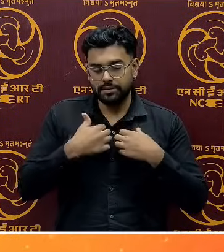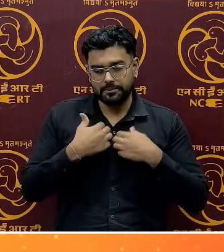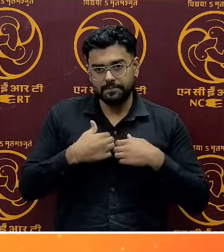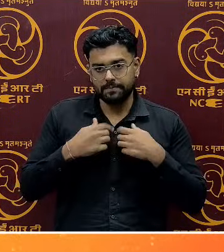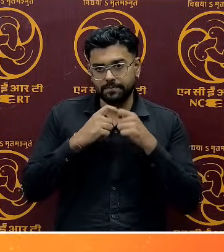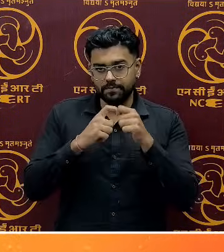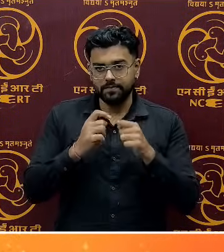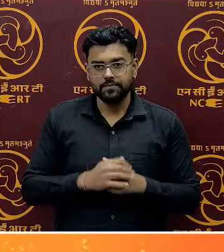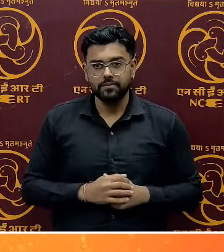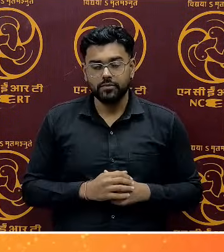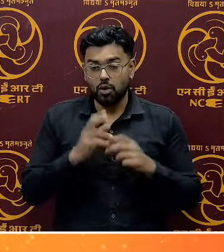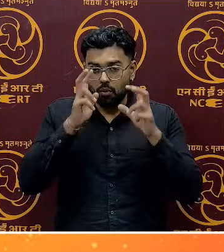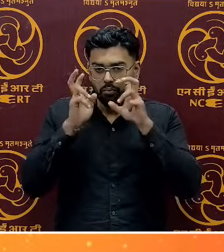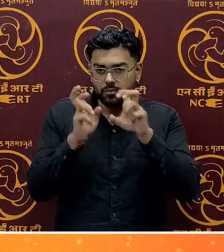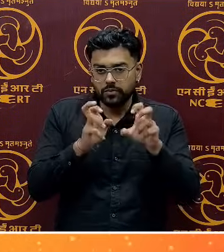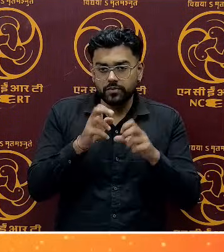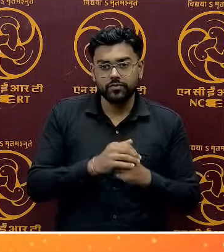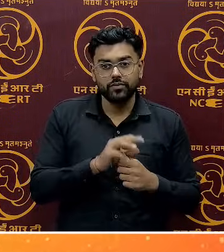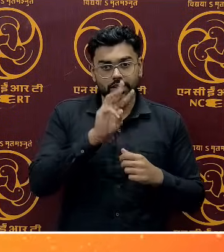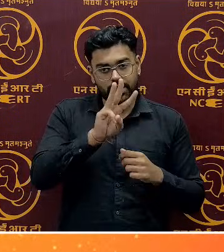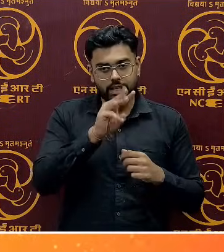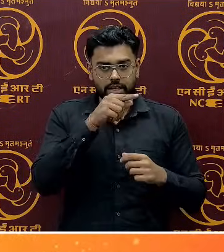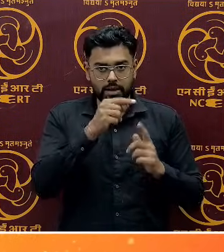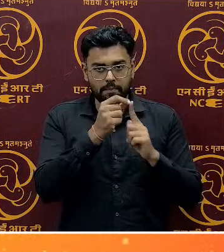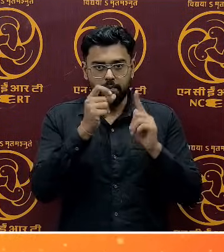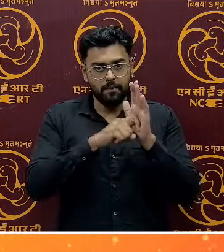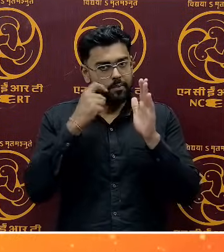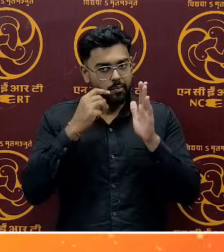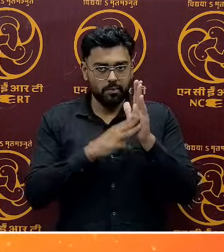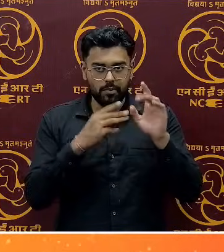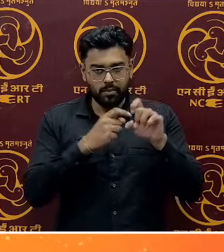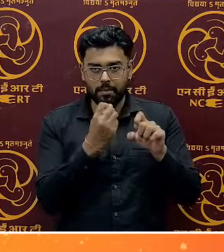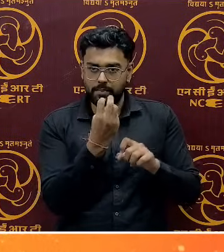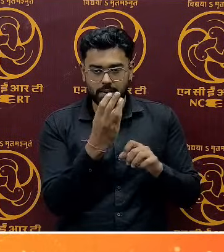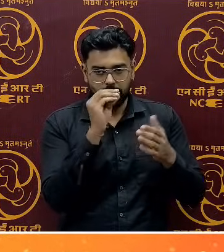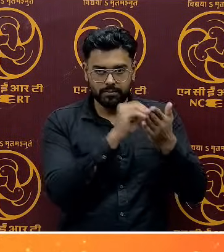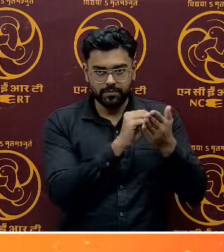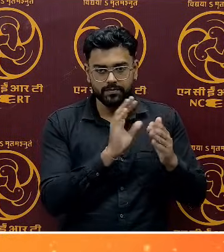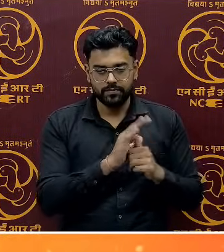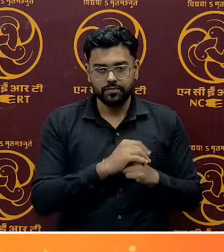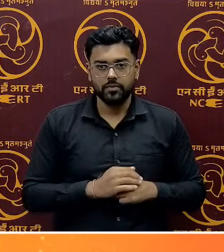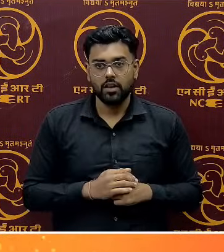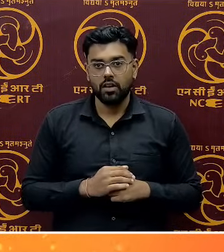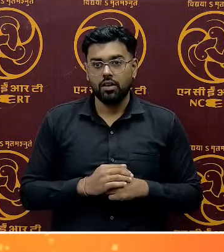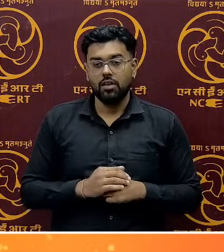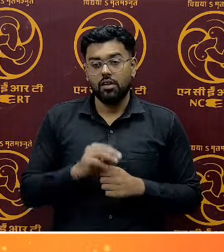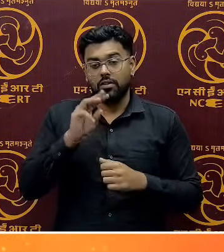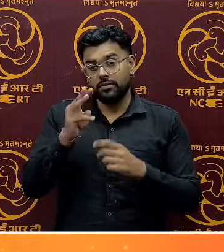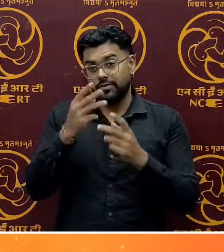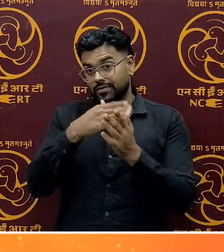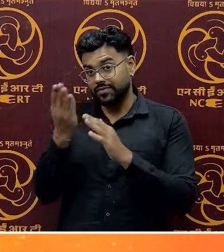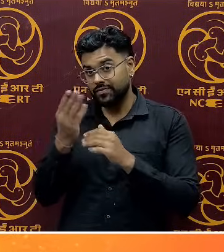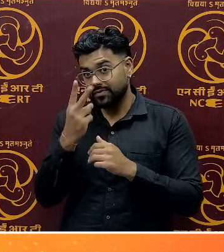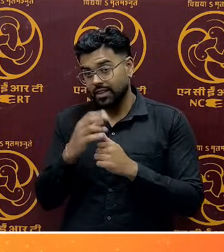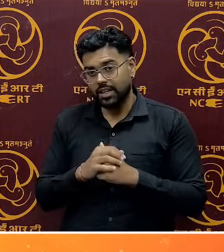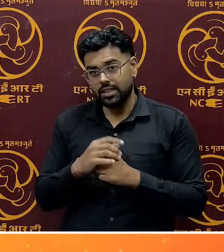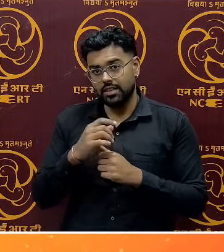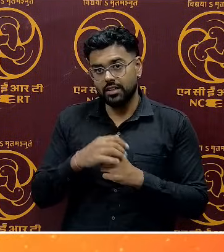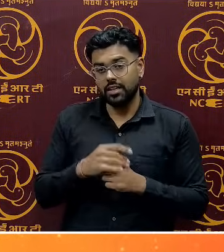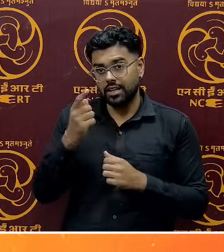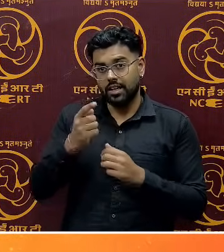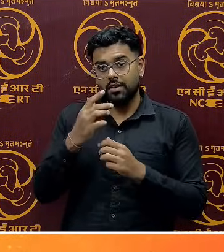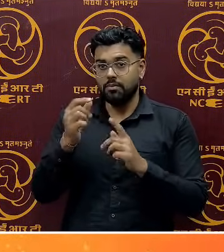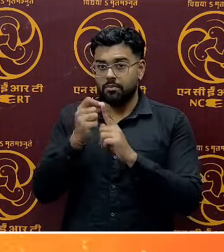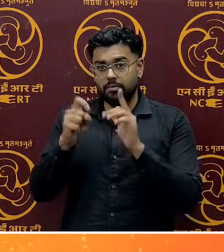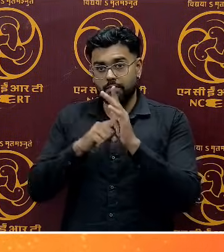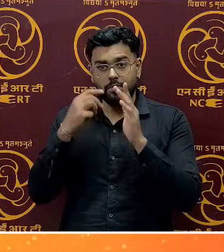question. Observe that 3 is a prime number and 2 into 3 plus 1 is equal to 7 is also a prime number, isn't Yeah. it? Yes.